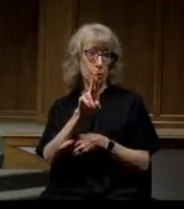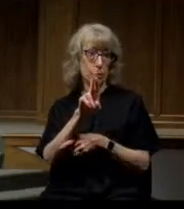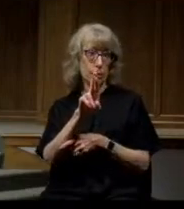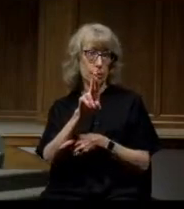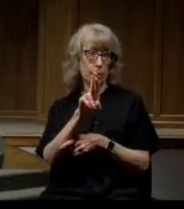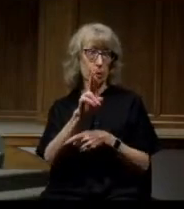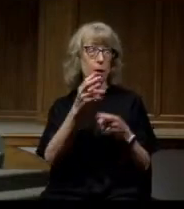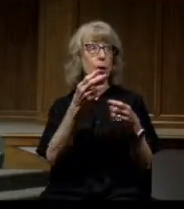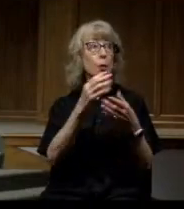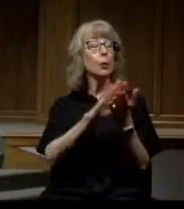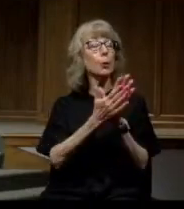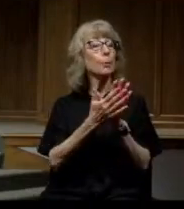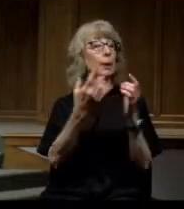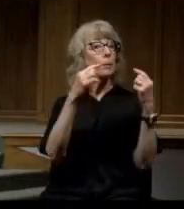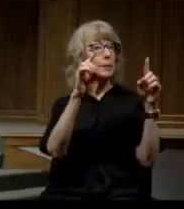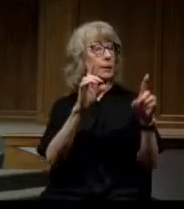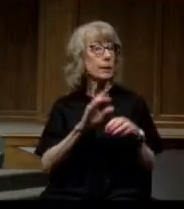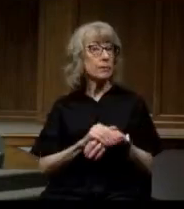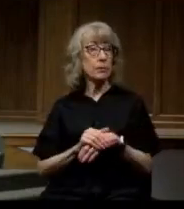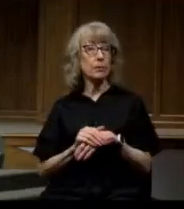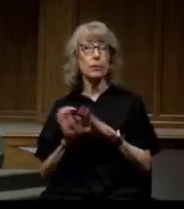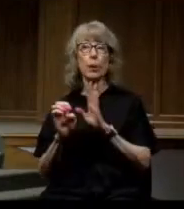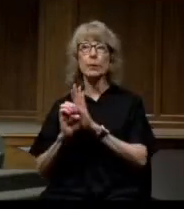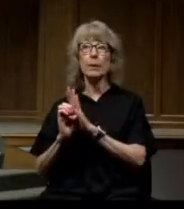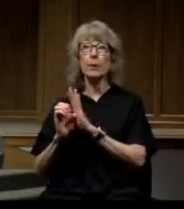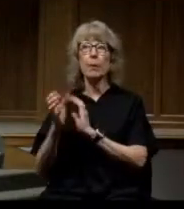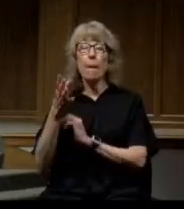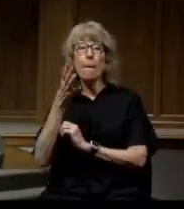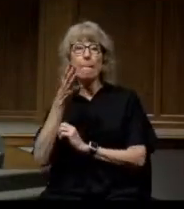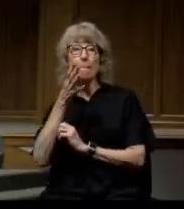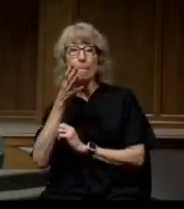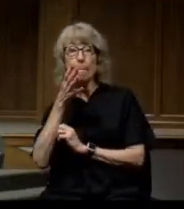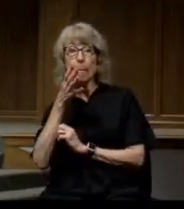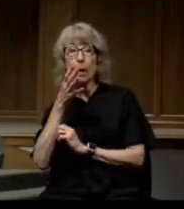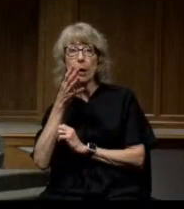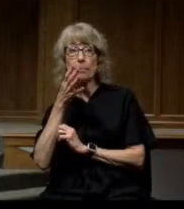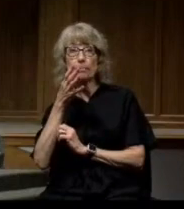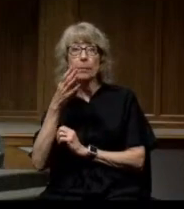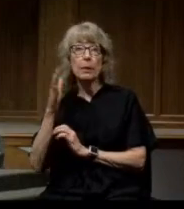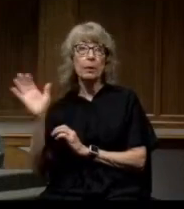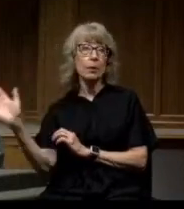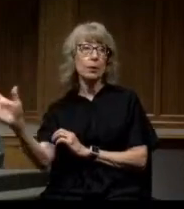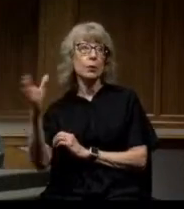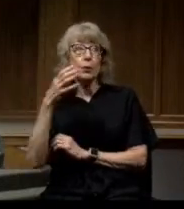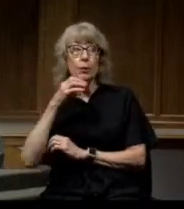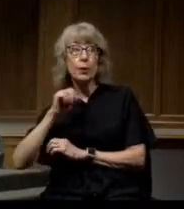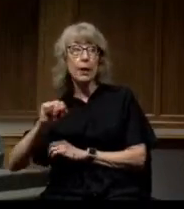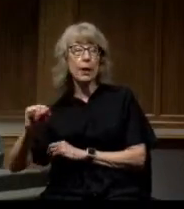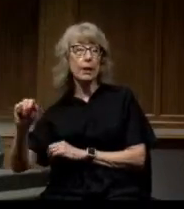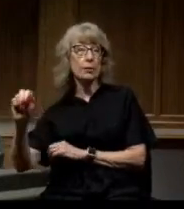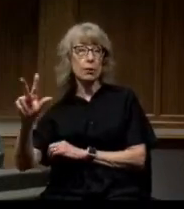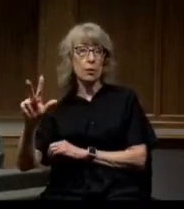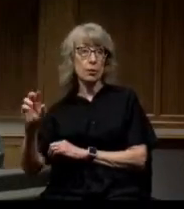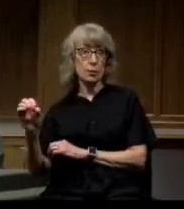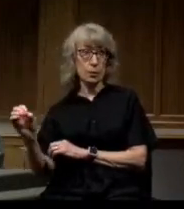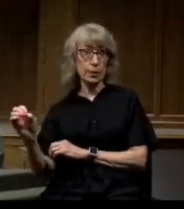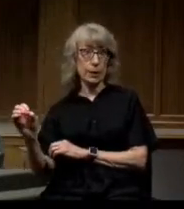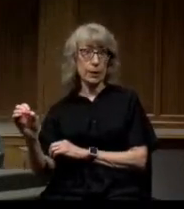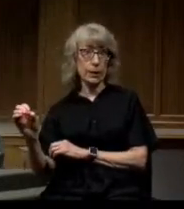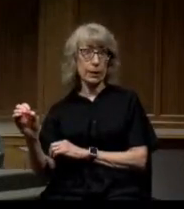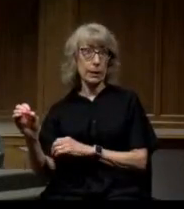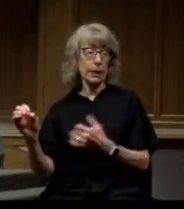moms in your 30s and 40s, do you ever find it difficult to celebrate with an honor and congratulate young, wrinkle-free moms holding their